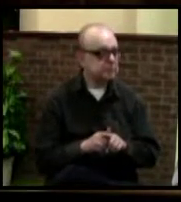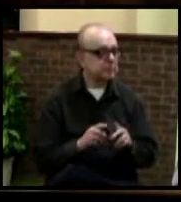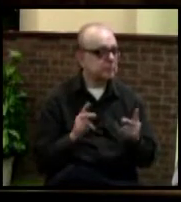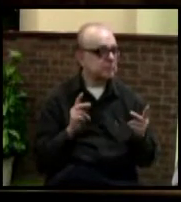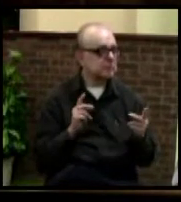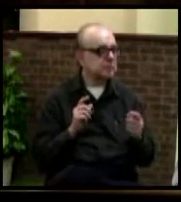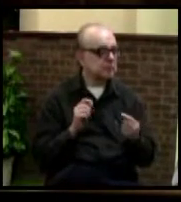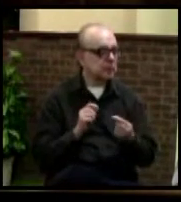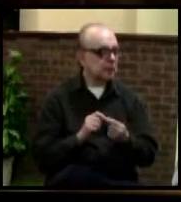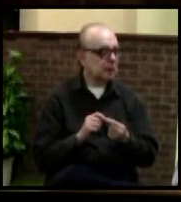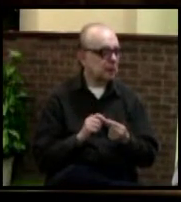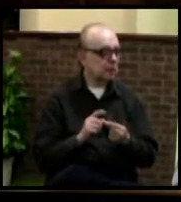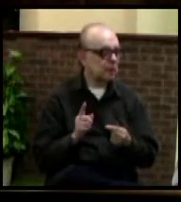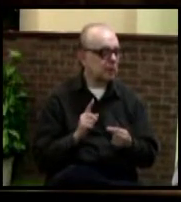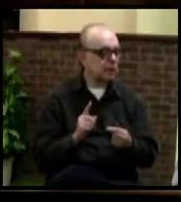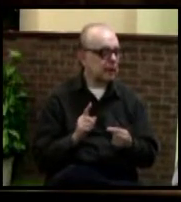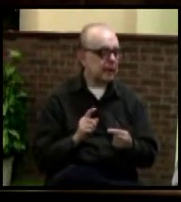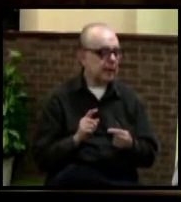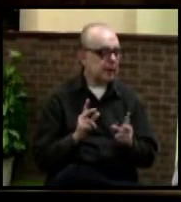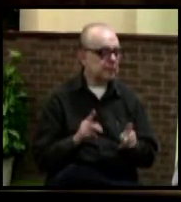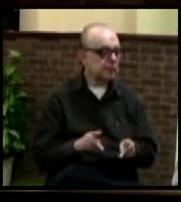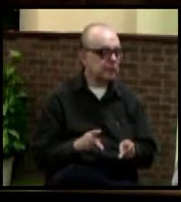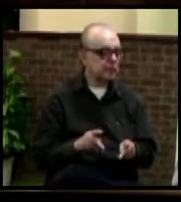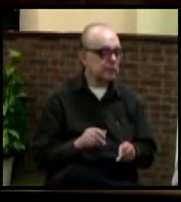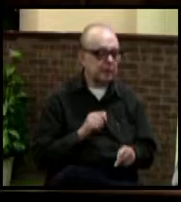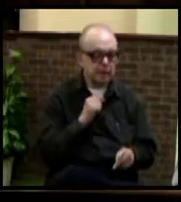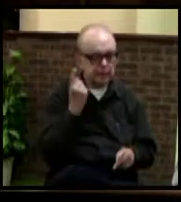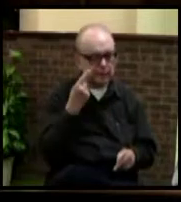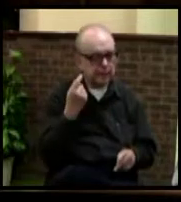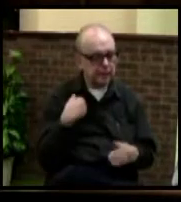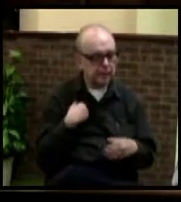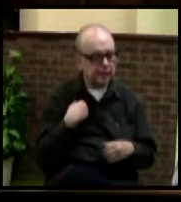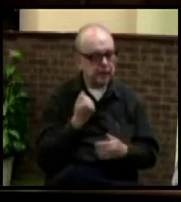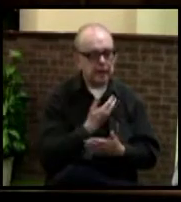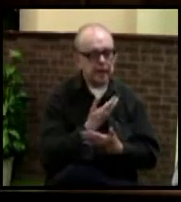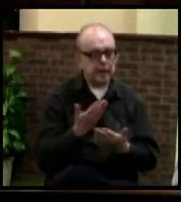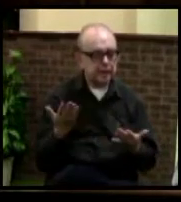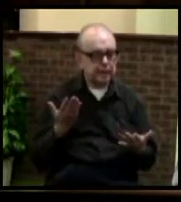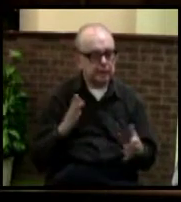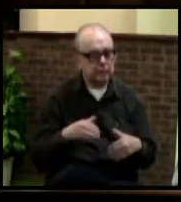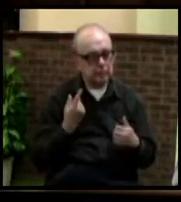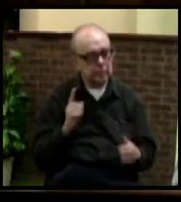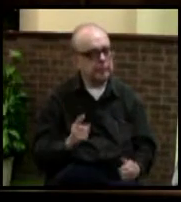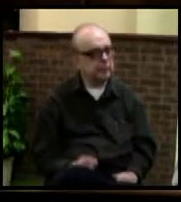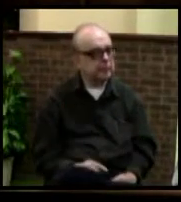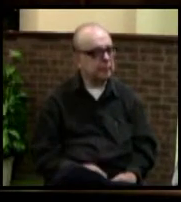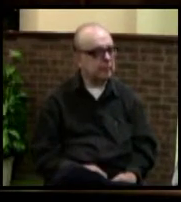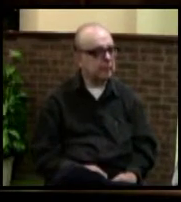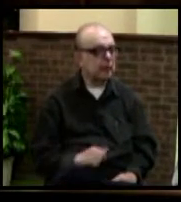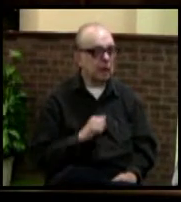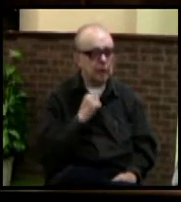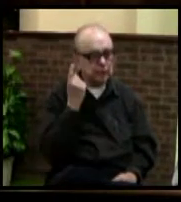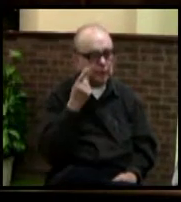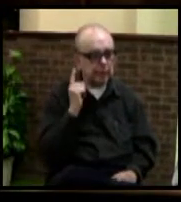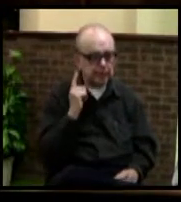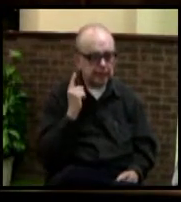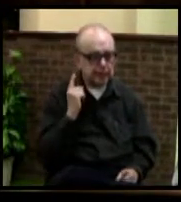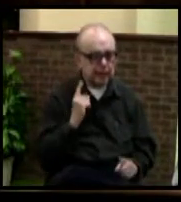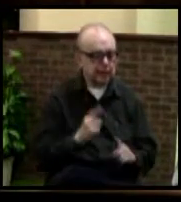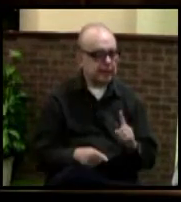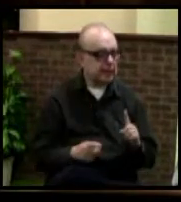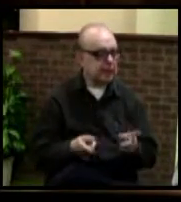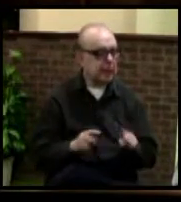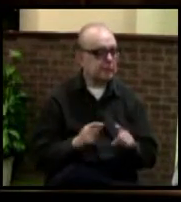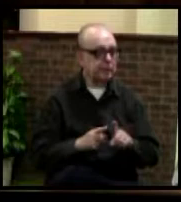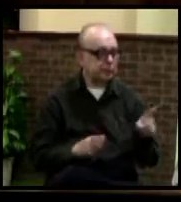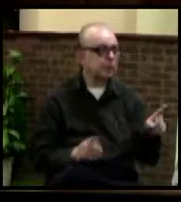To the point where they don't think they have anything else to live for. Don't think that it can't happen to you.